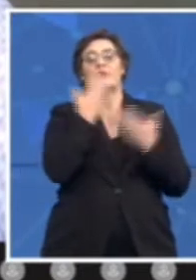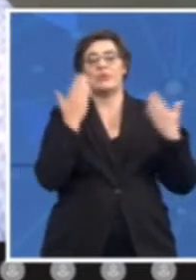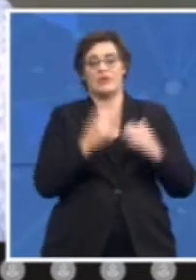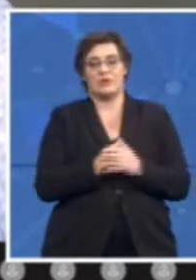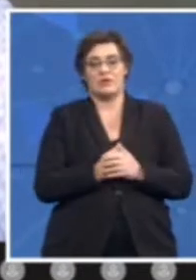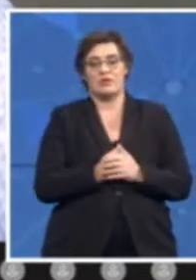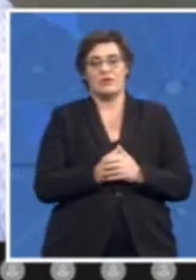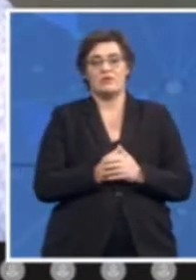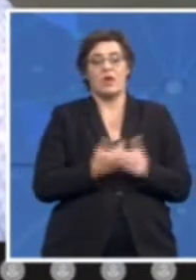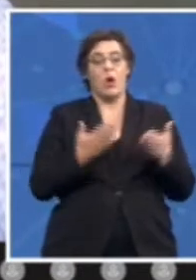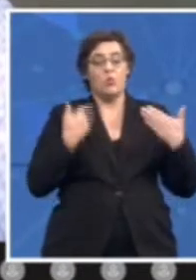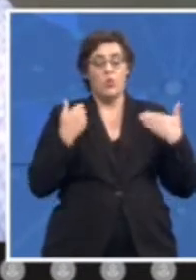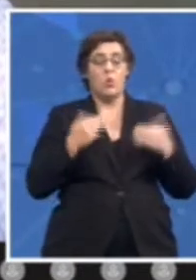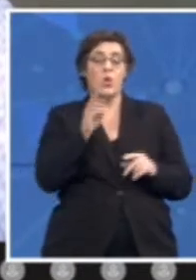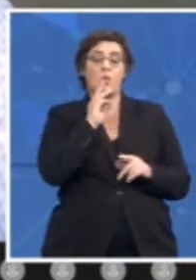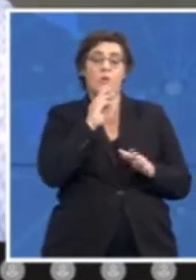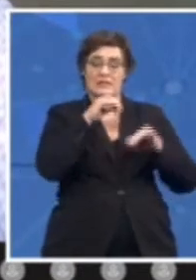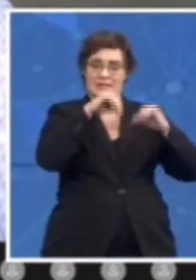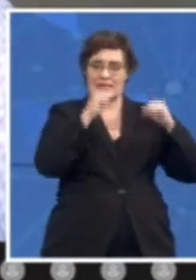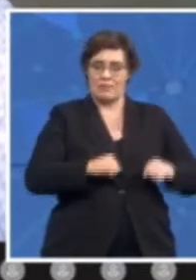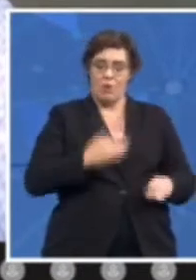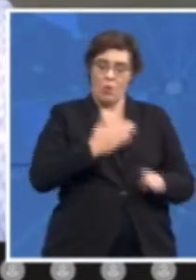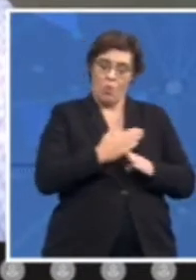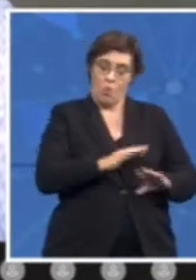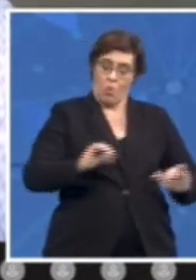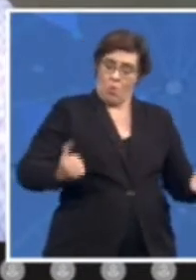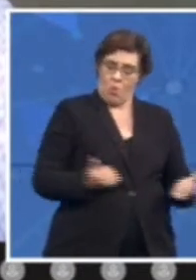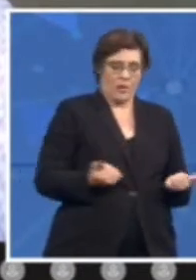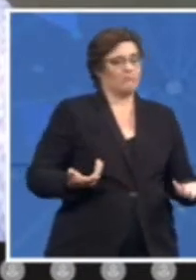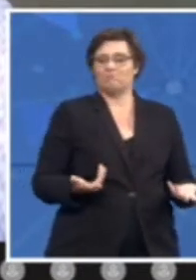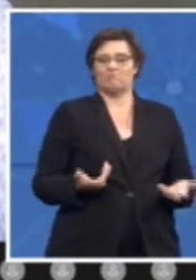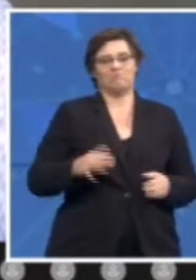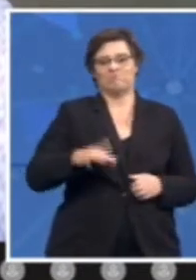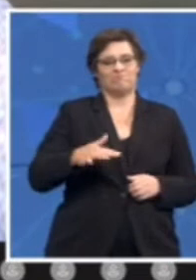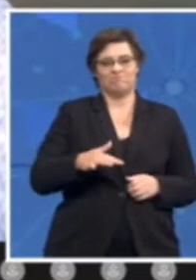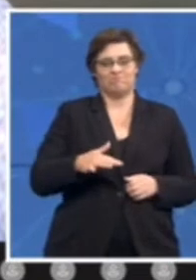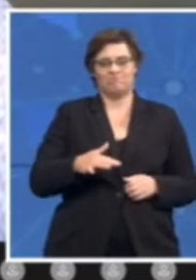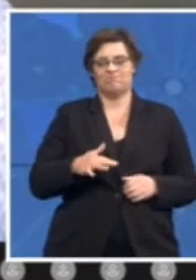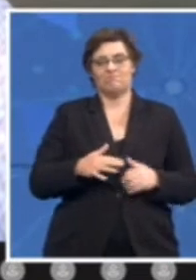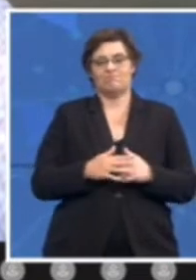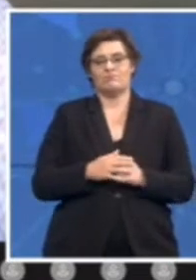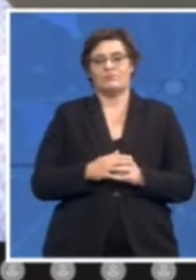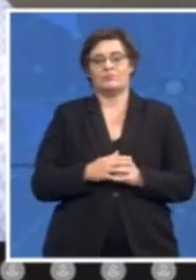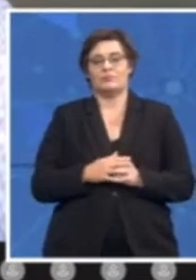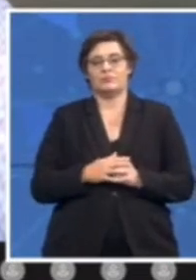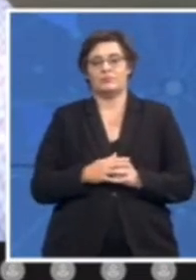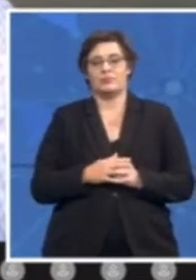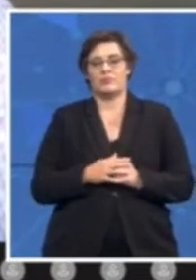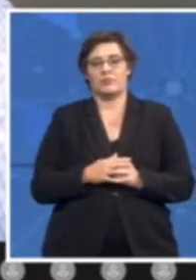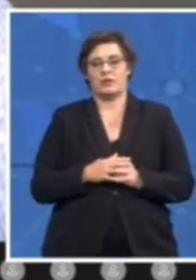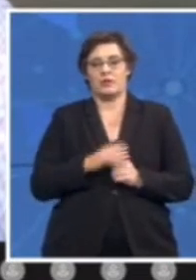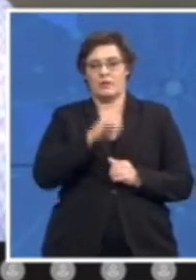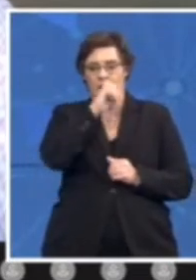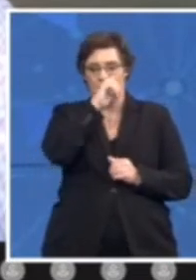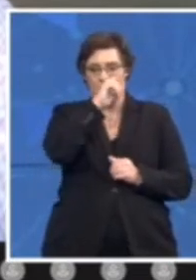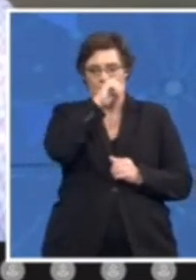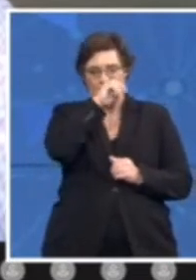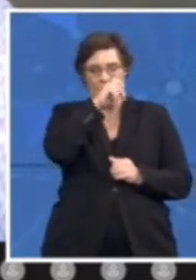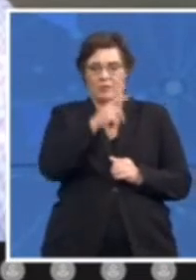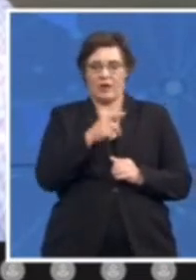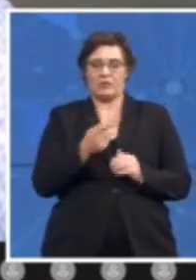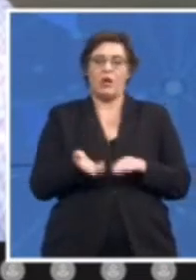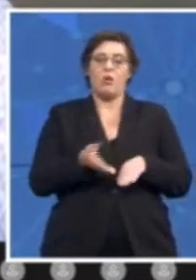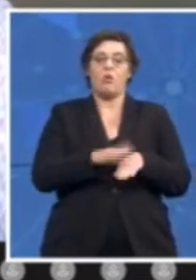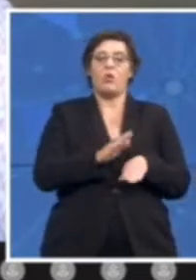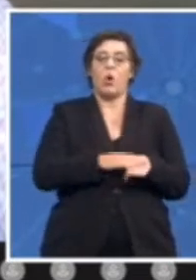as well as they should, and that then leads to vacuum load losses on our turbines, and